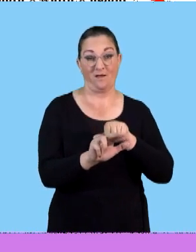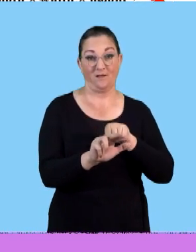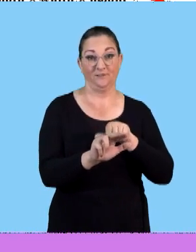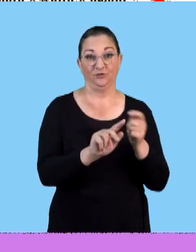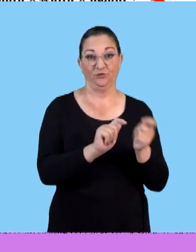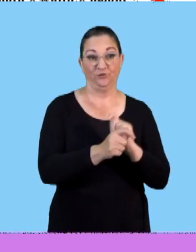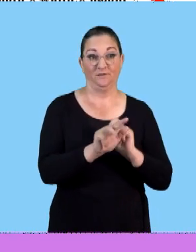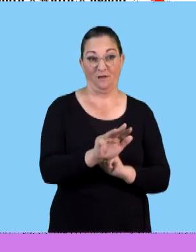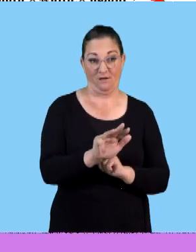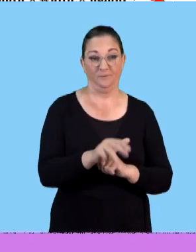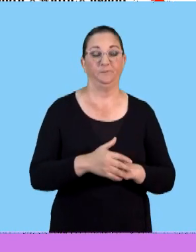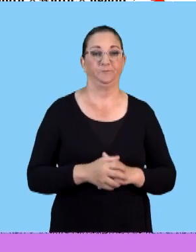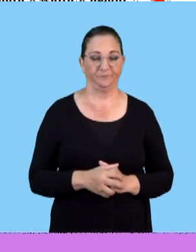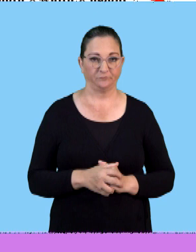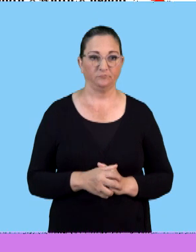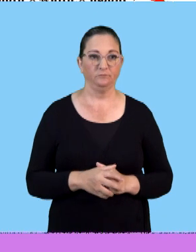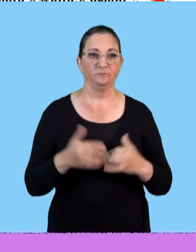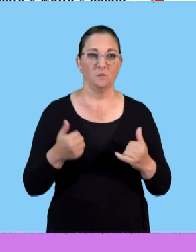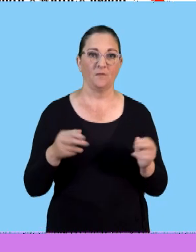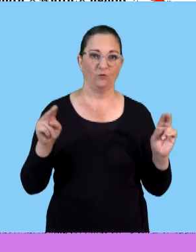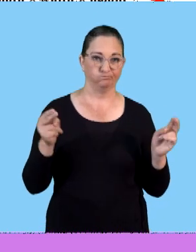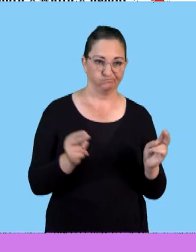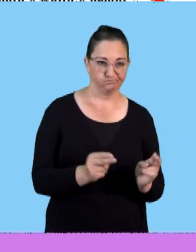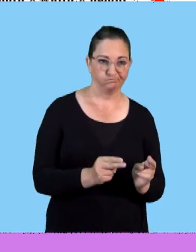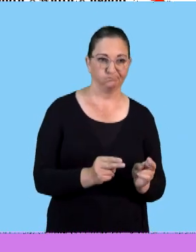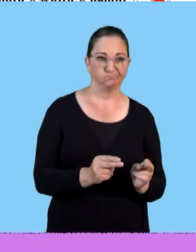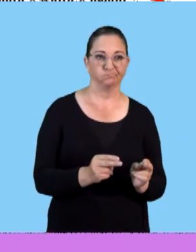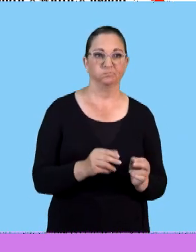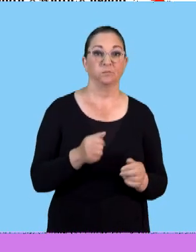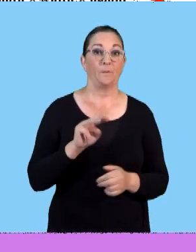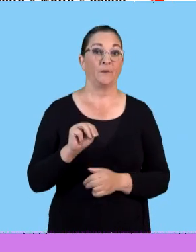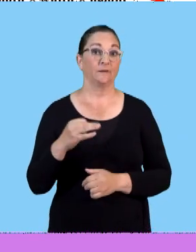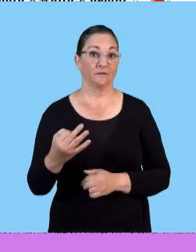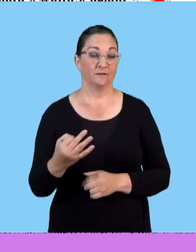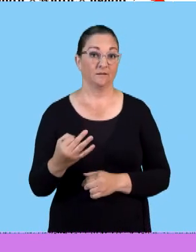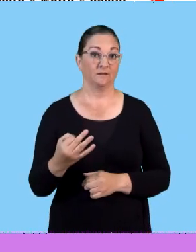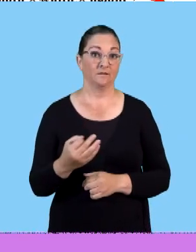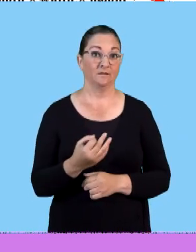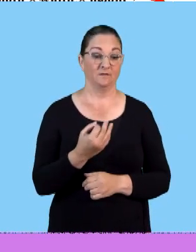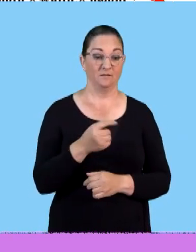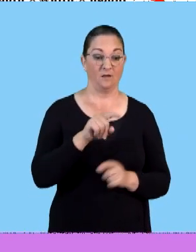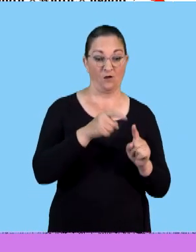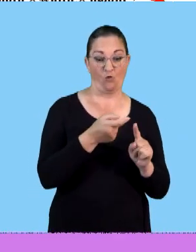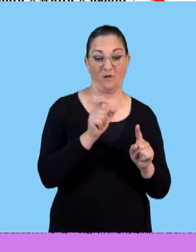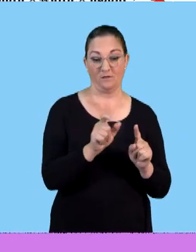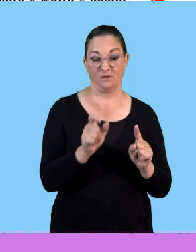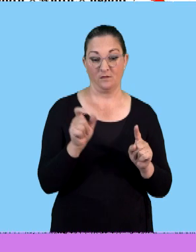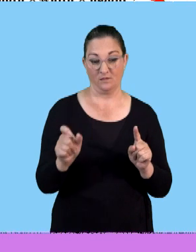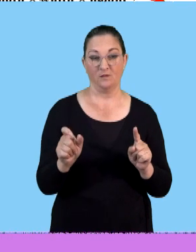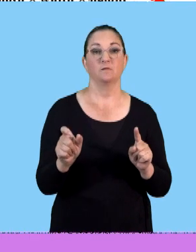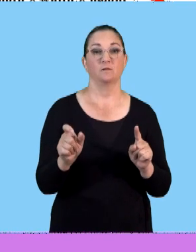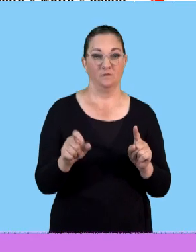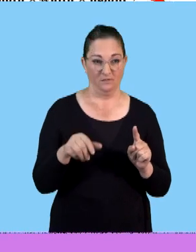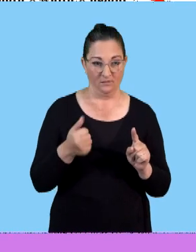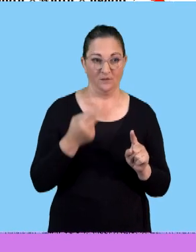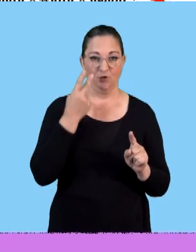is more than 5, that 8 becomes a 9 as well. So if we round this answer off to 3